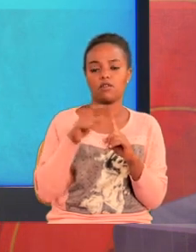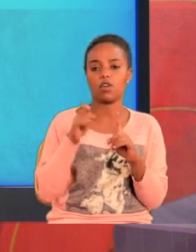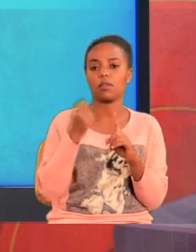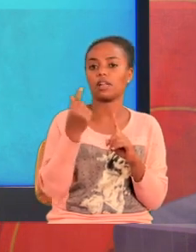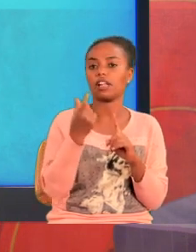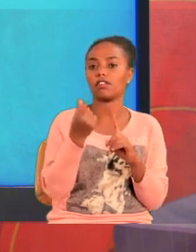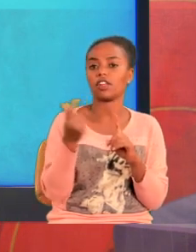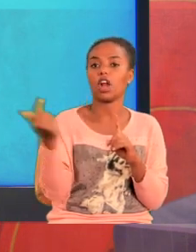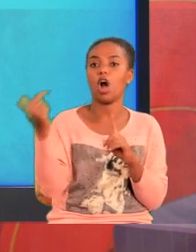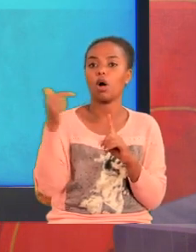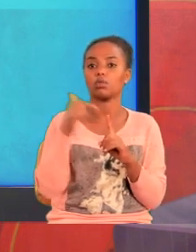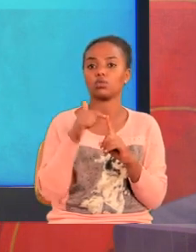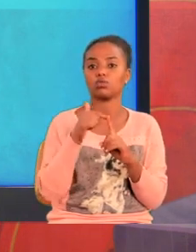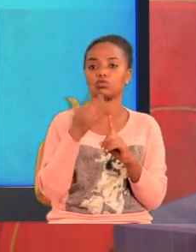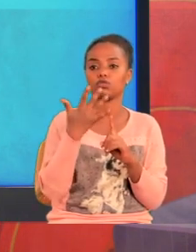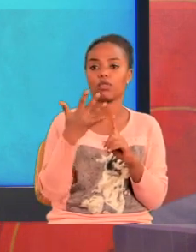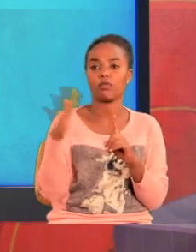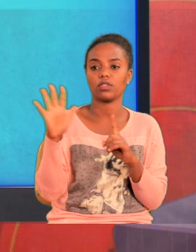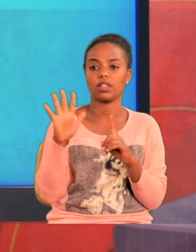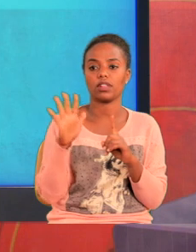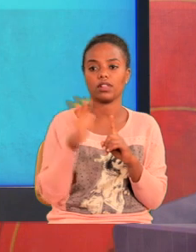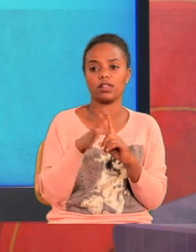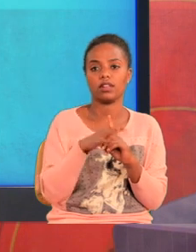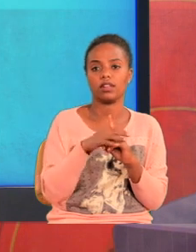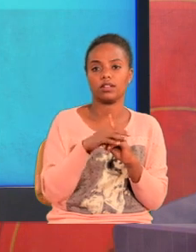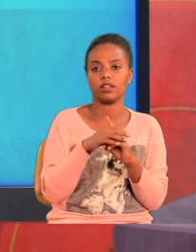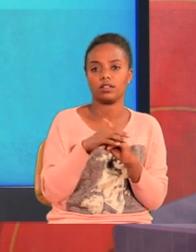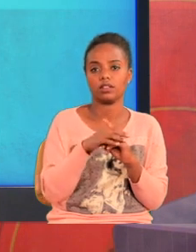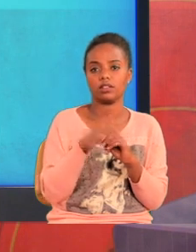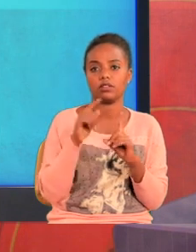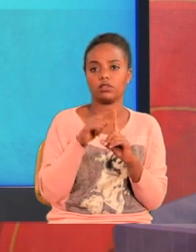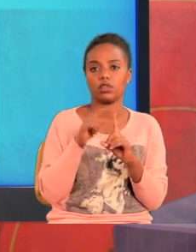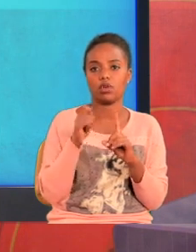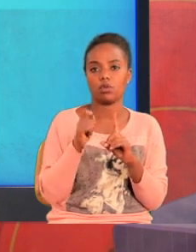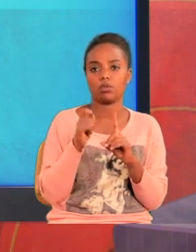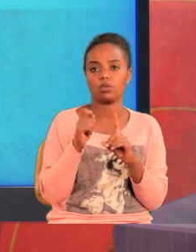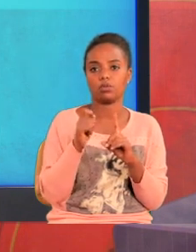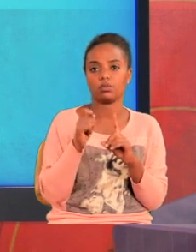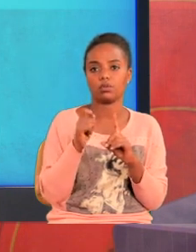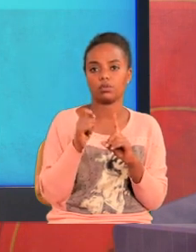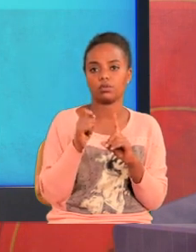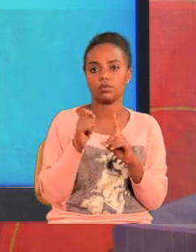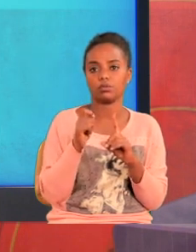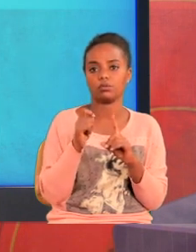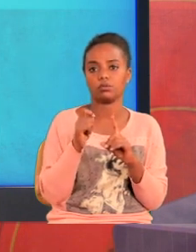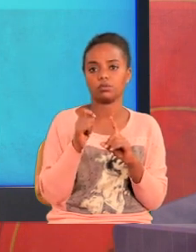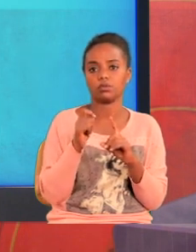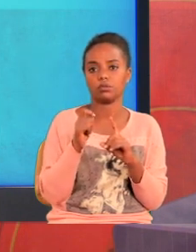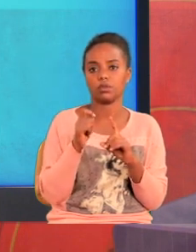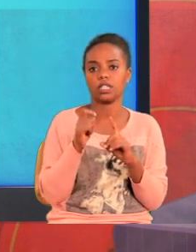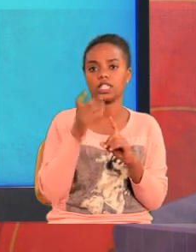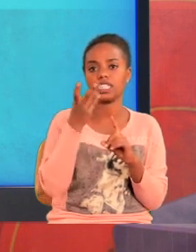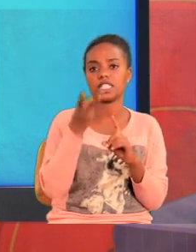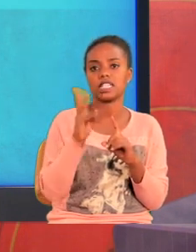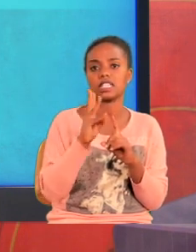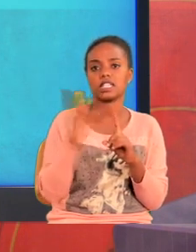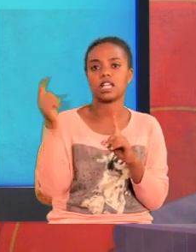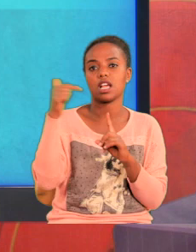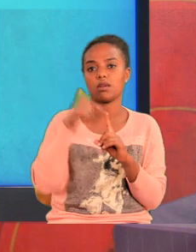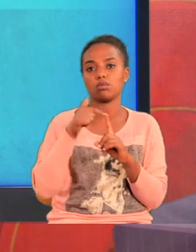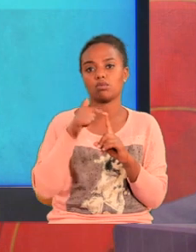to 15, from maybe next to this 16 up to,